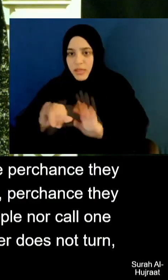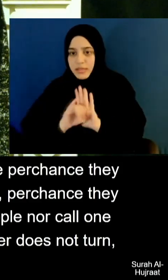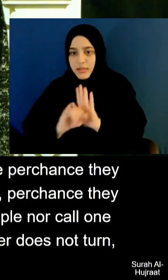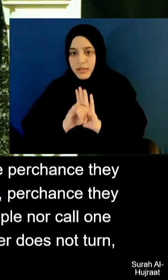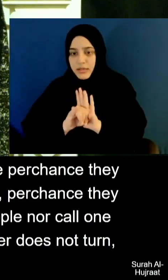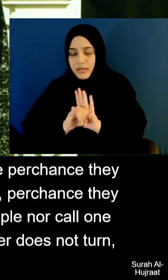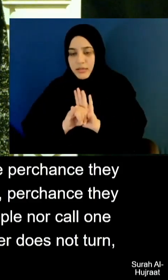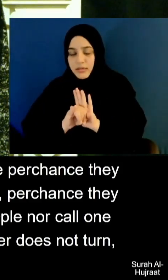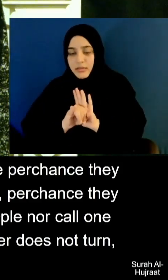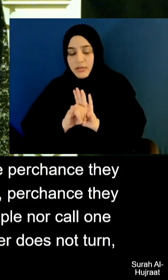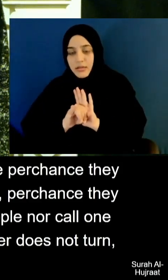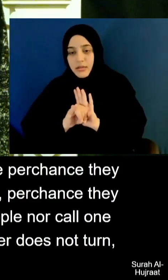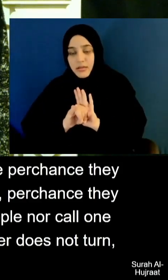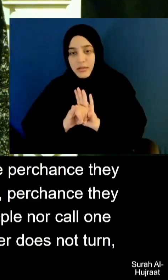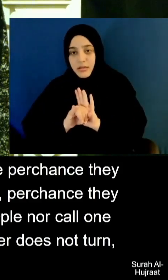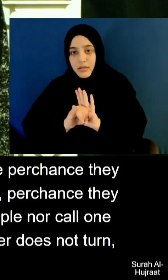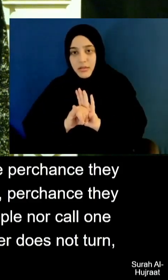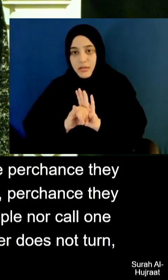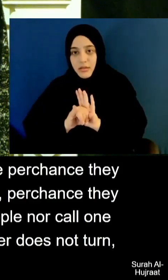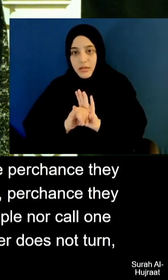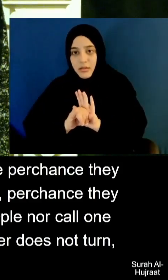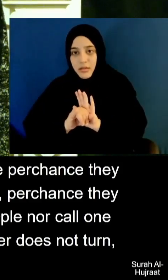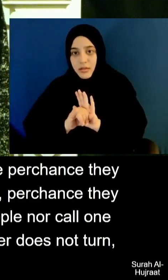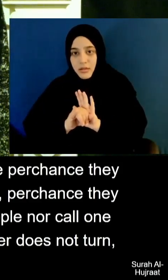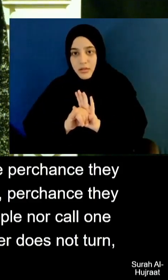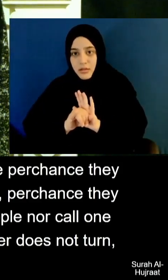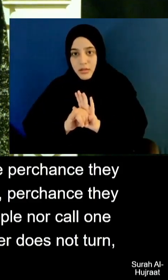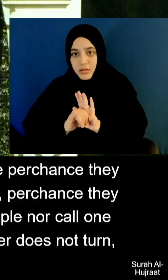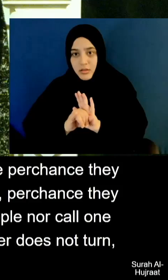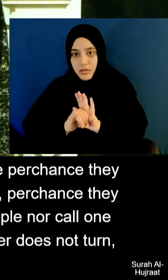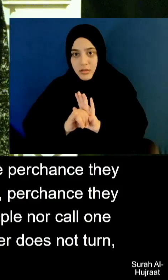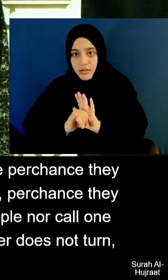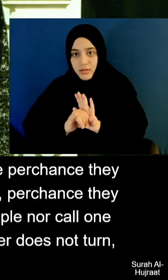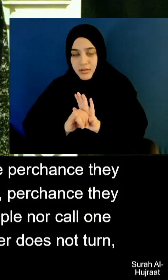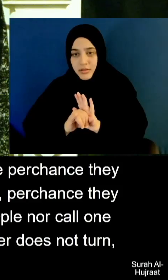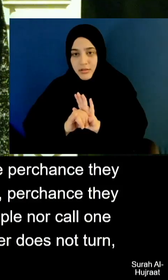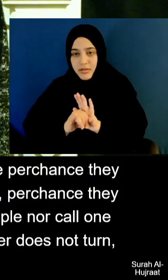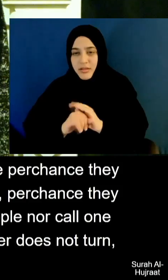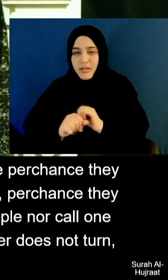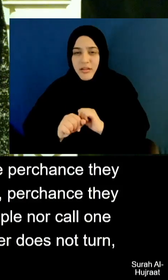become half-cooked, half-baked Shia, if not Ashari.